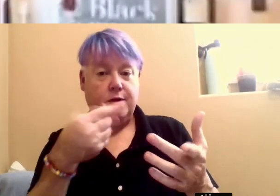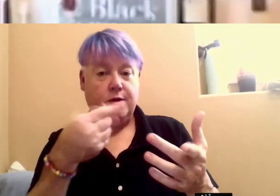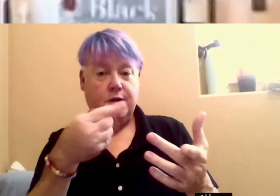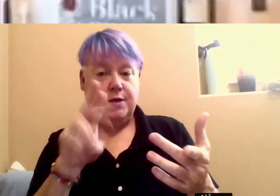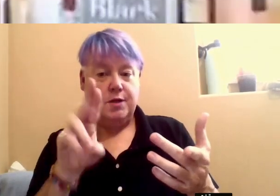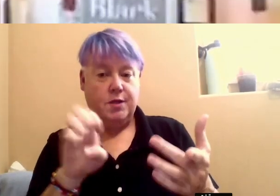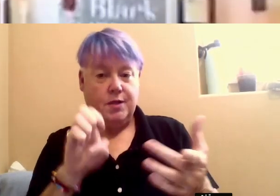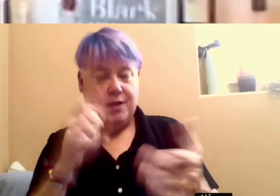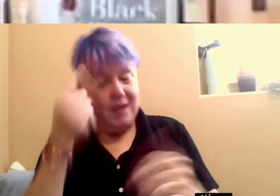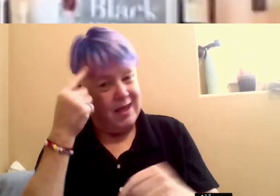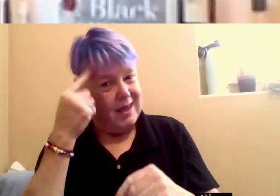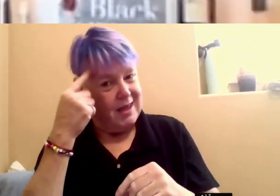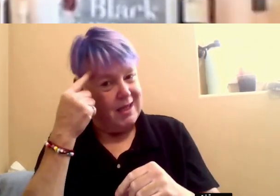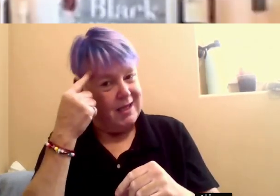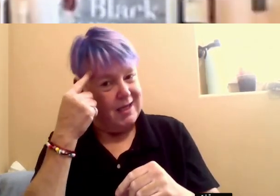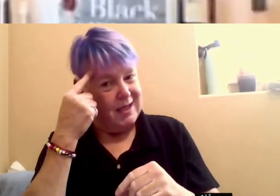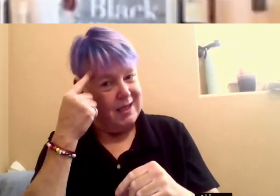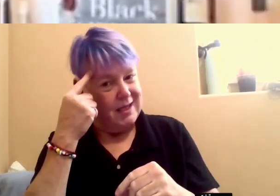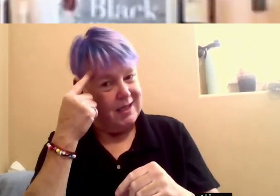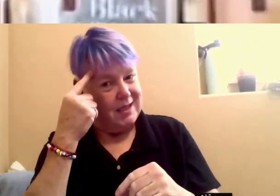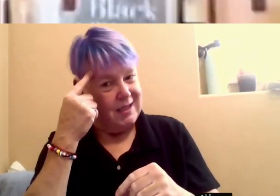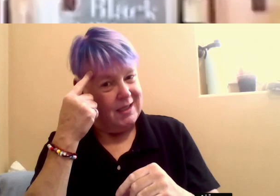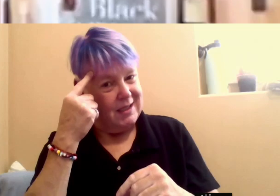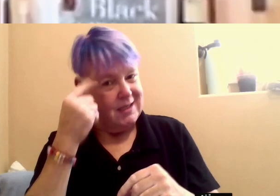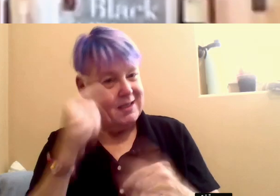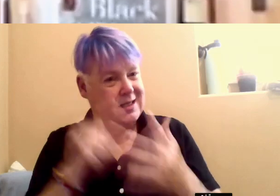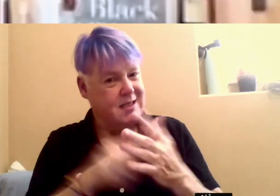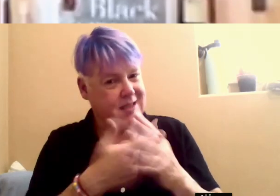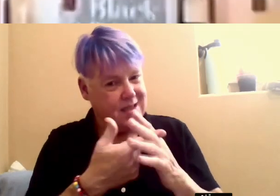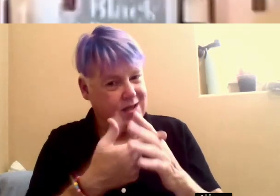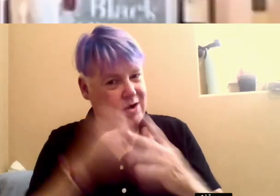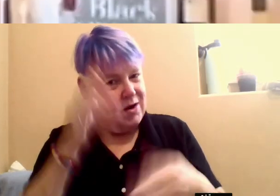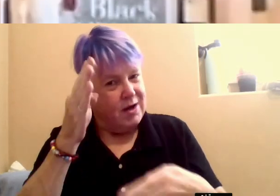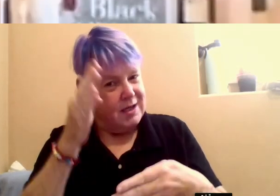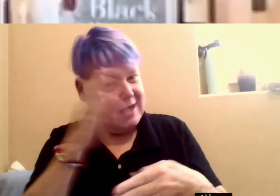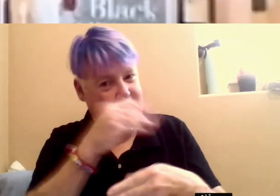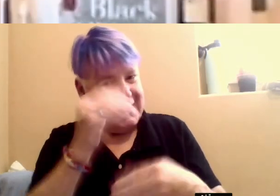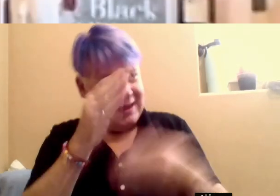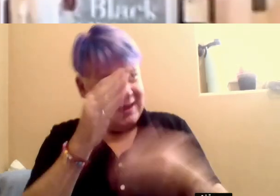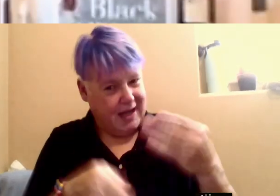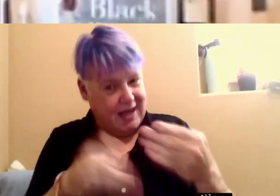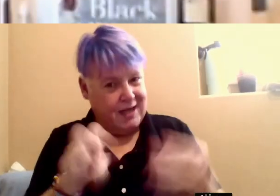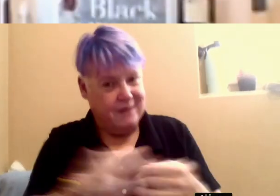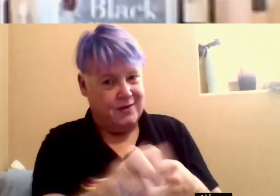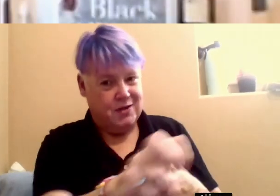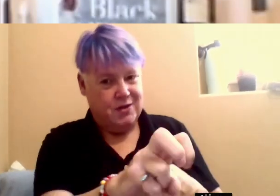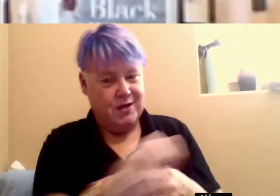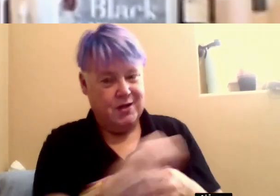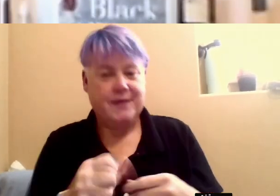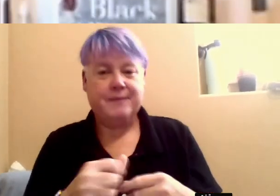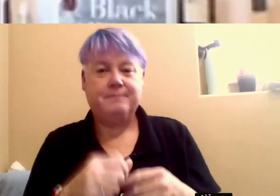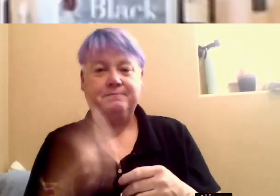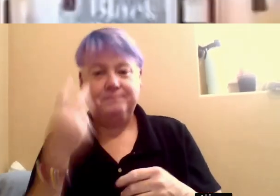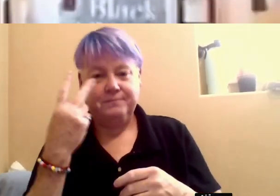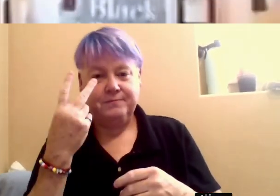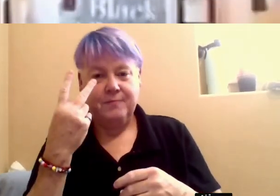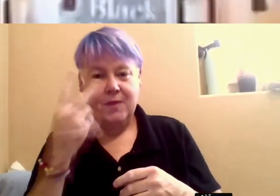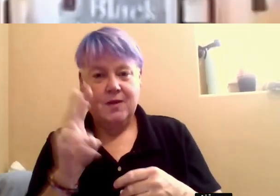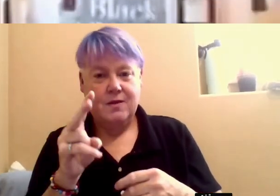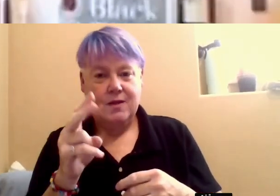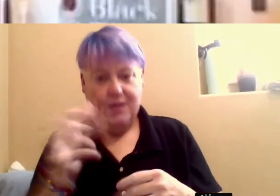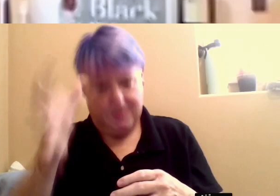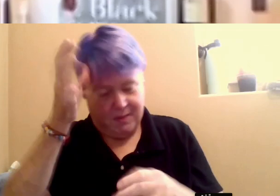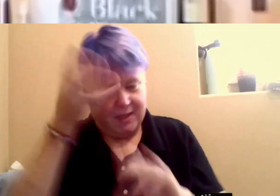think it's kind of the beginning of the end of our journey. And I say that because it's no secret that my father passed